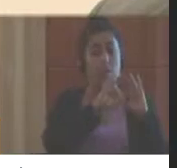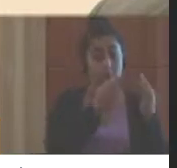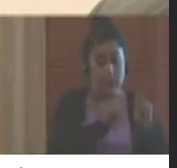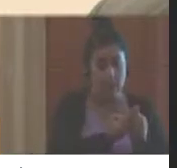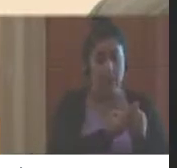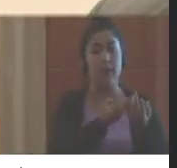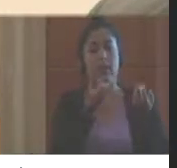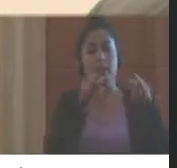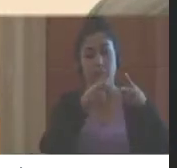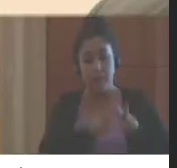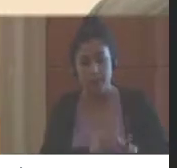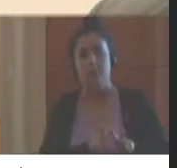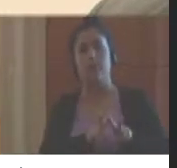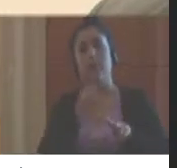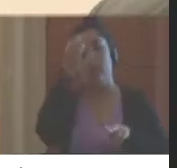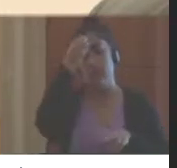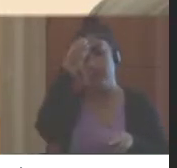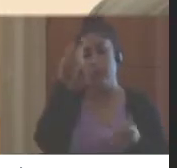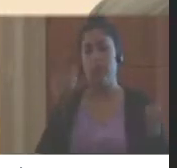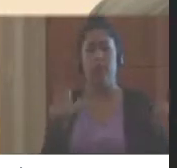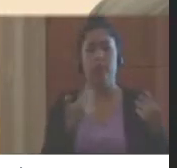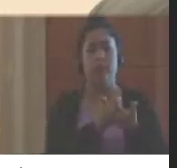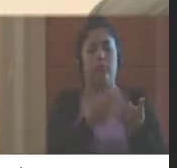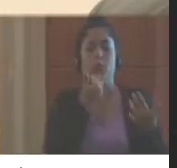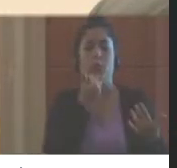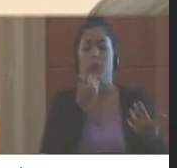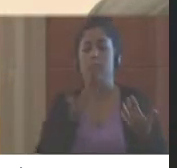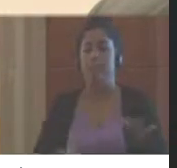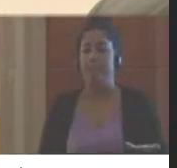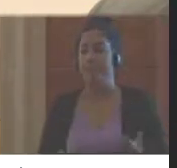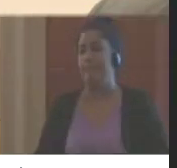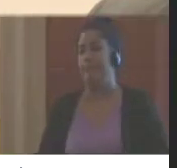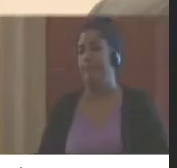for families, what do you do?